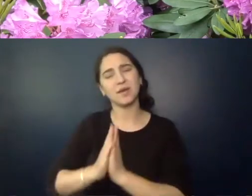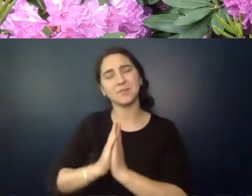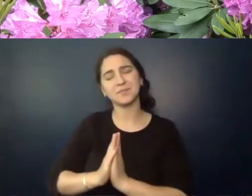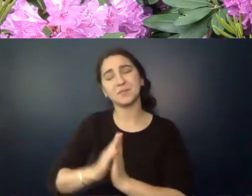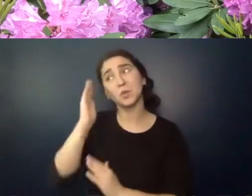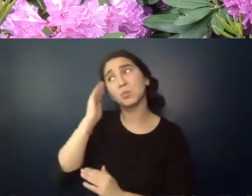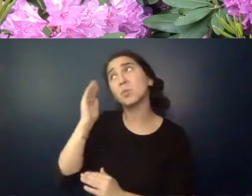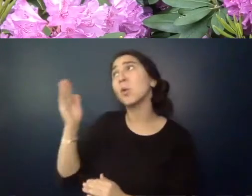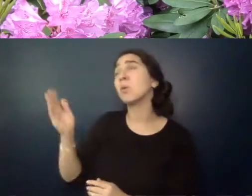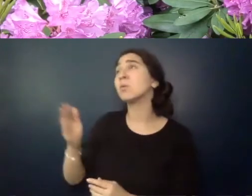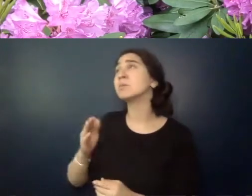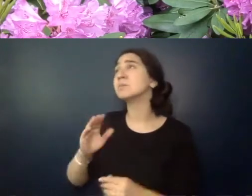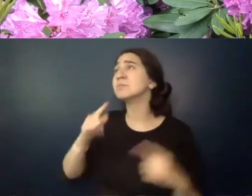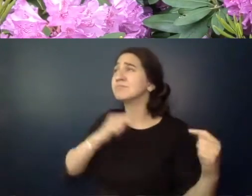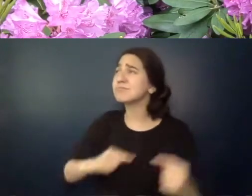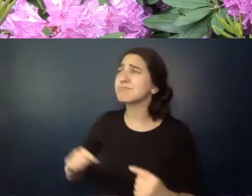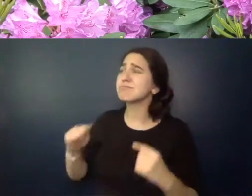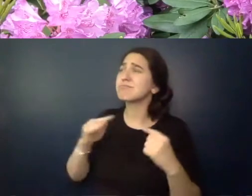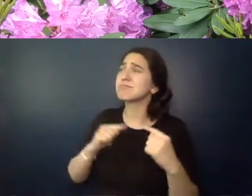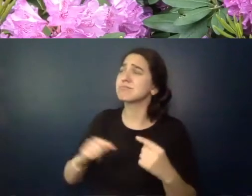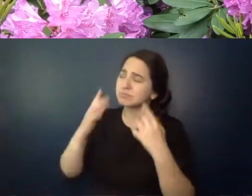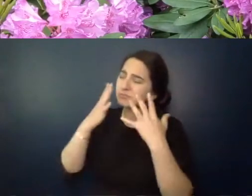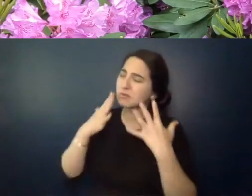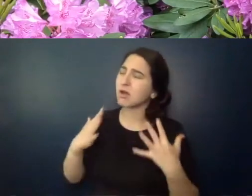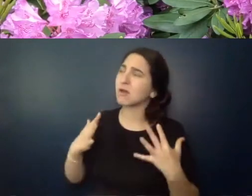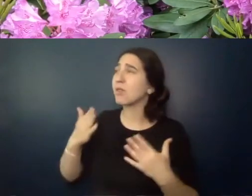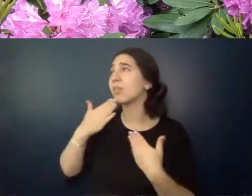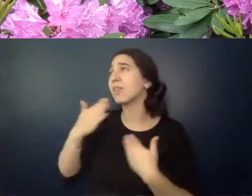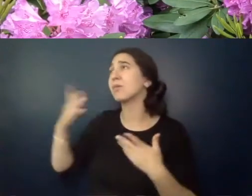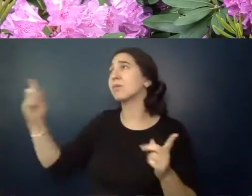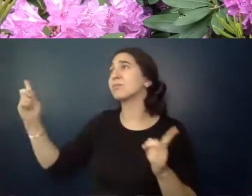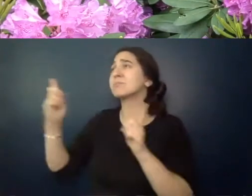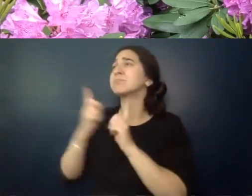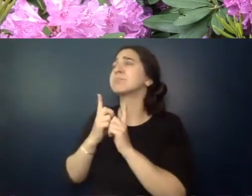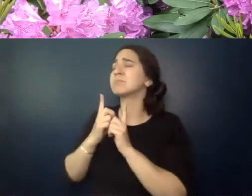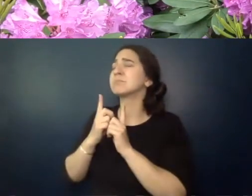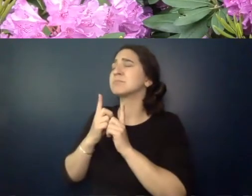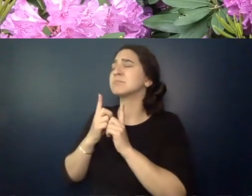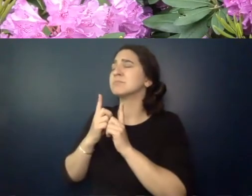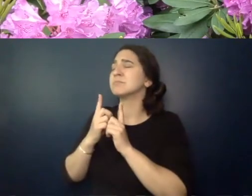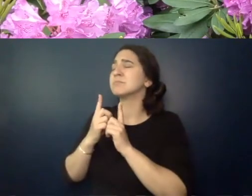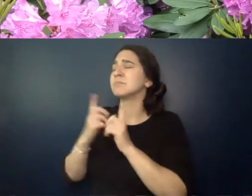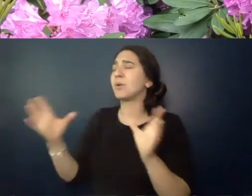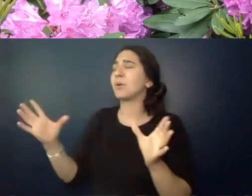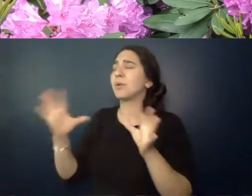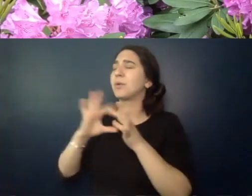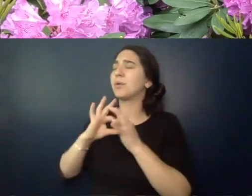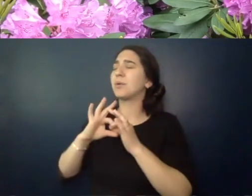our aches. Thank you for meeting us in our most tender and rent places.